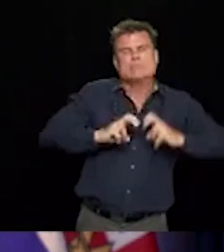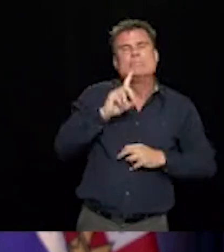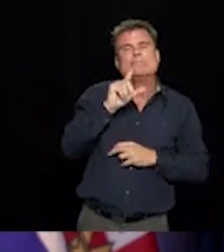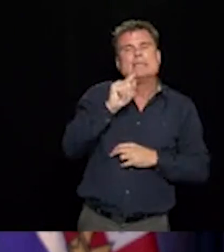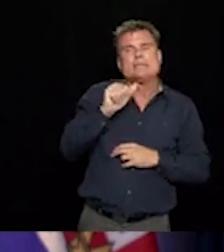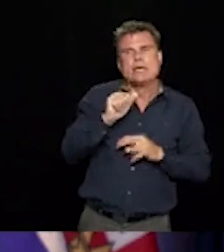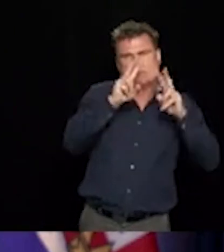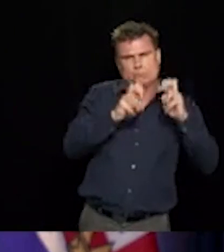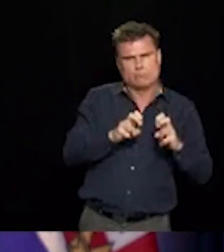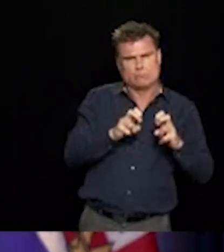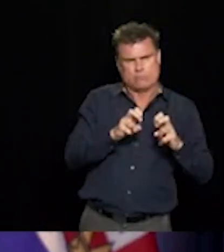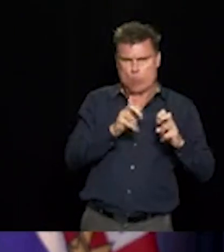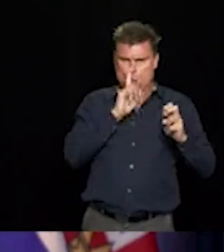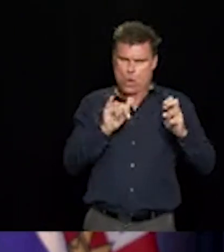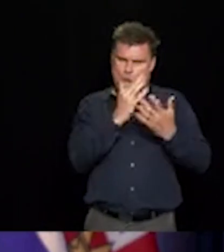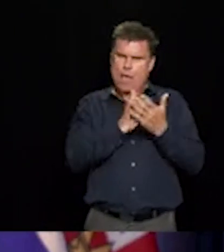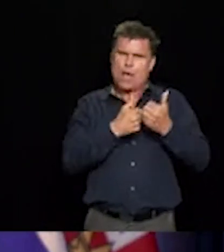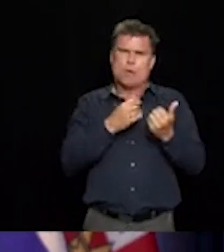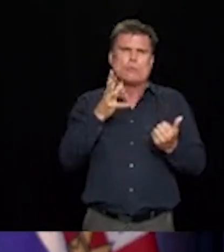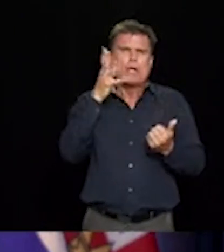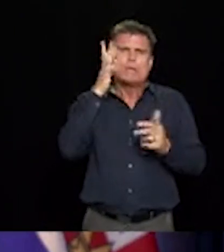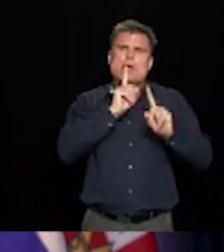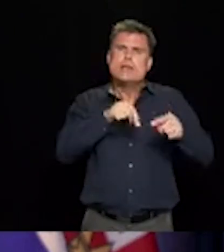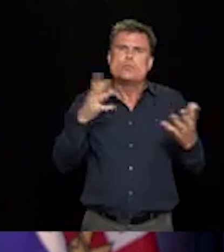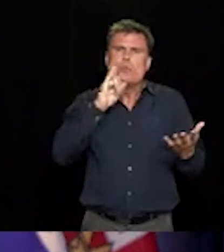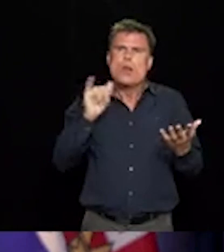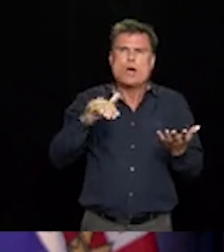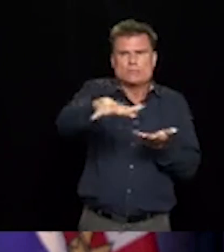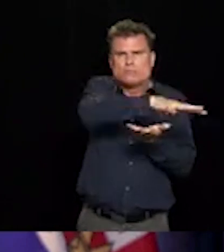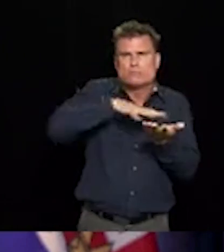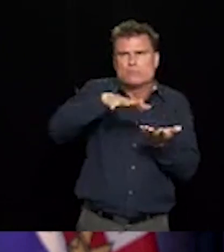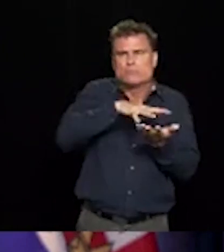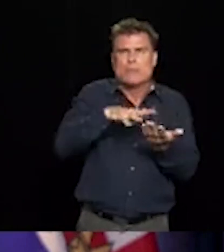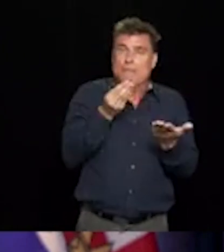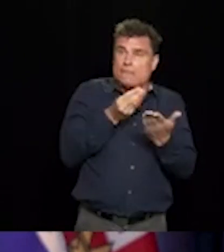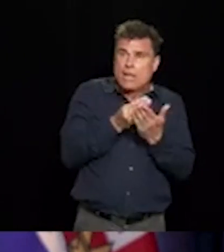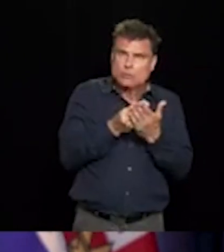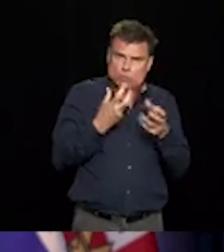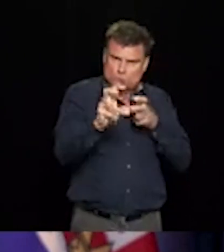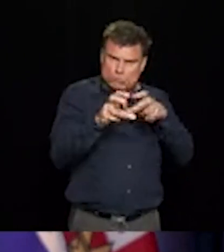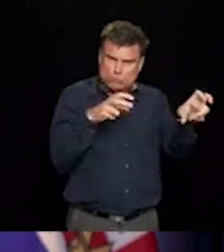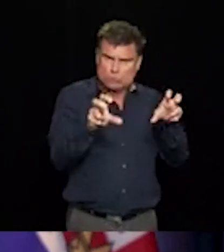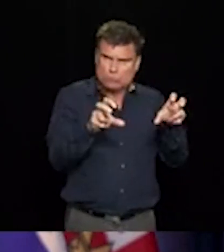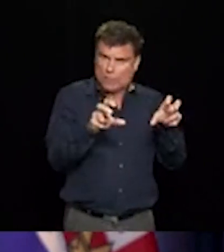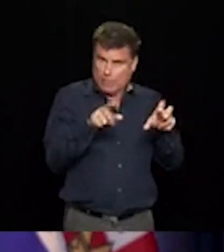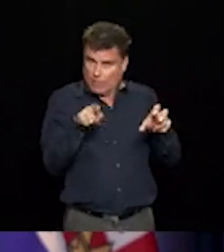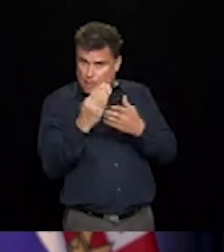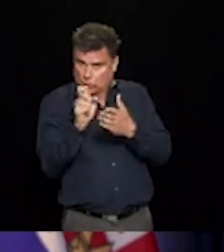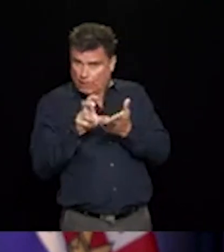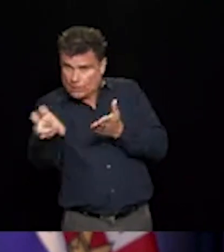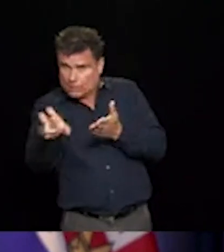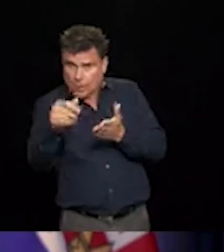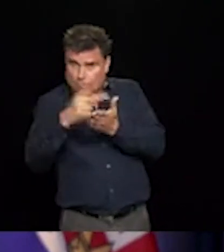that we announced last week to be able to put resources in place so that every child, no matter where they are in British Columbia, is